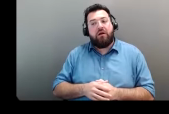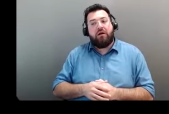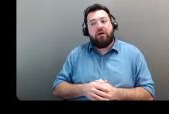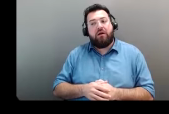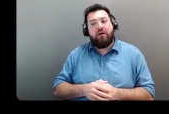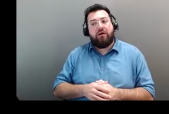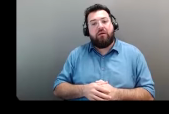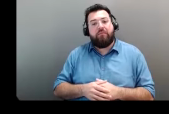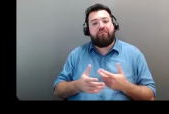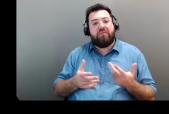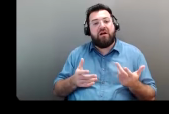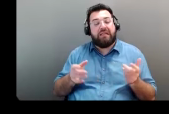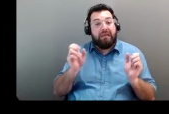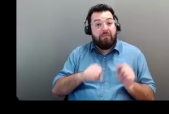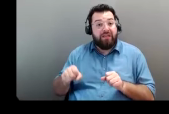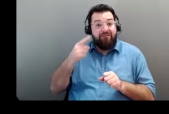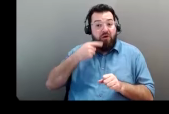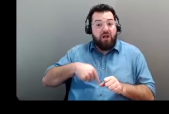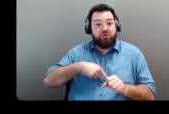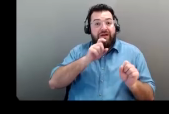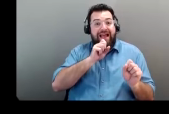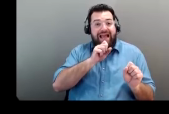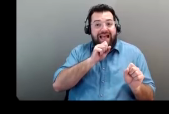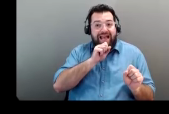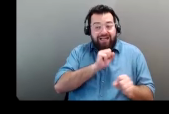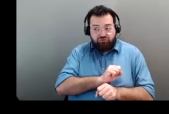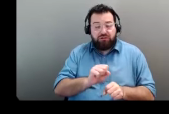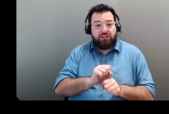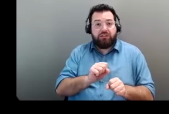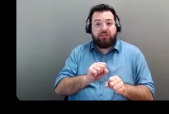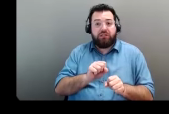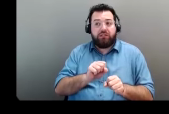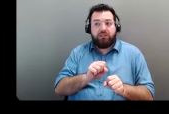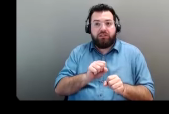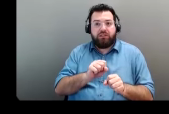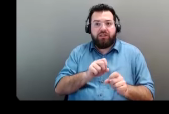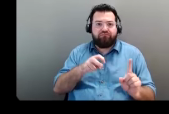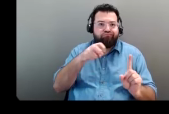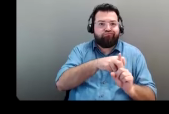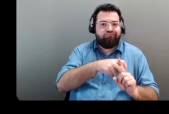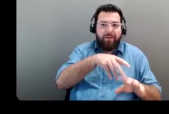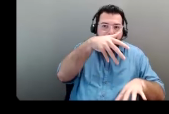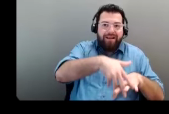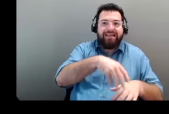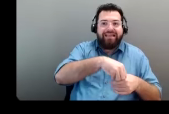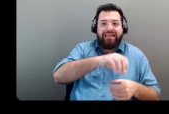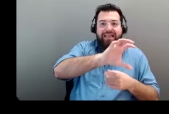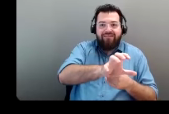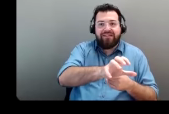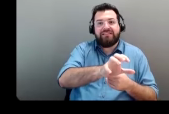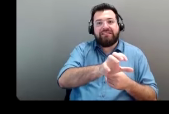ability to actually deploy something into Canvas, and so this tool that I